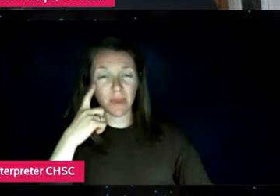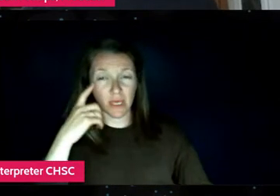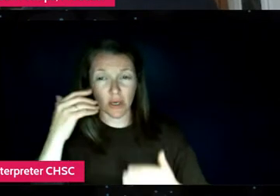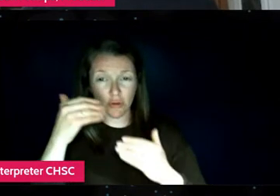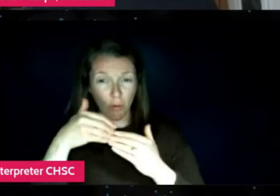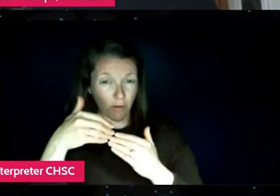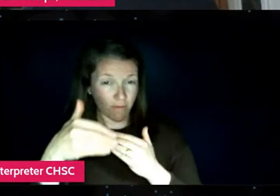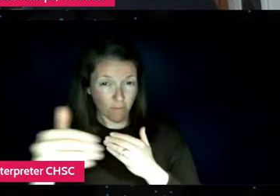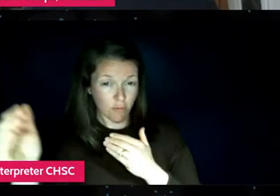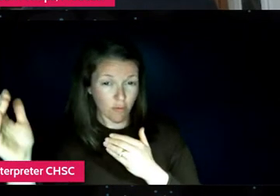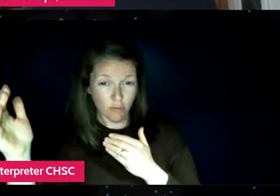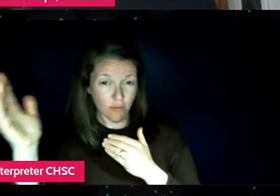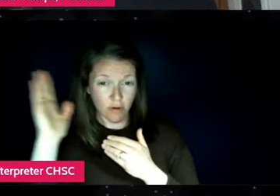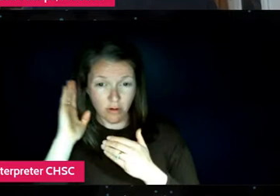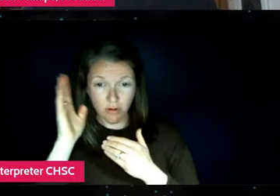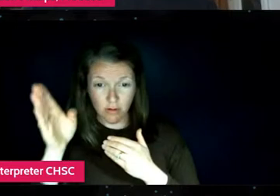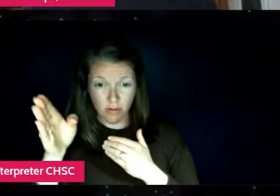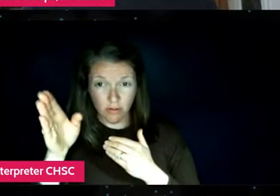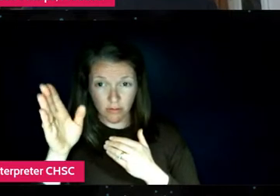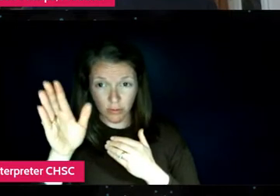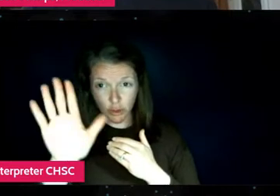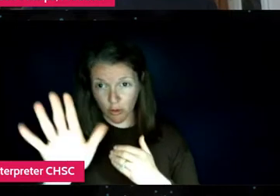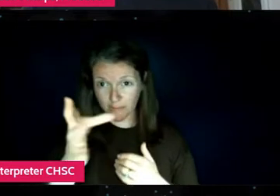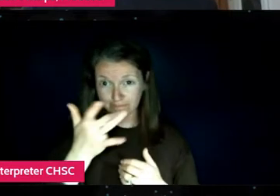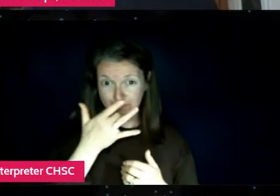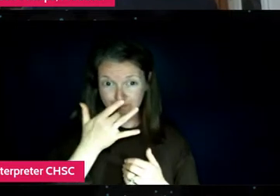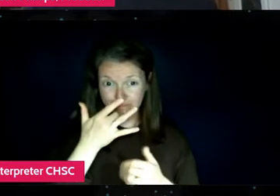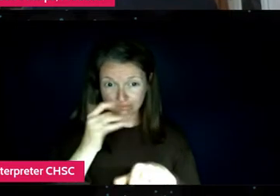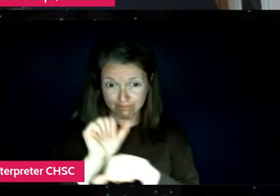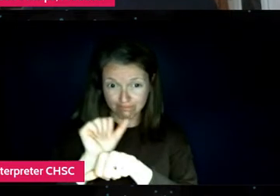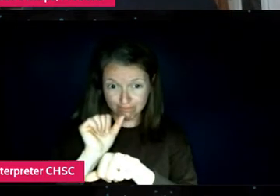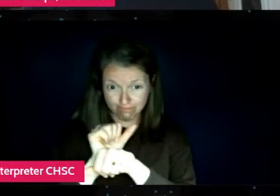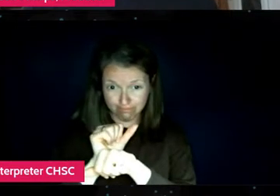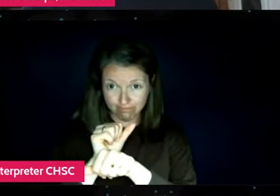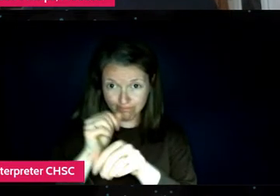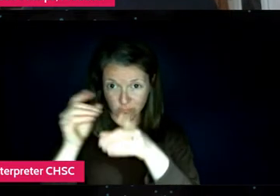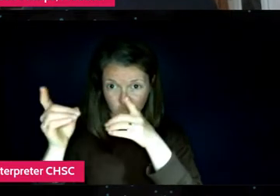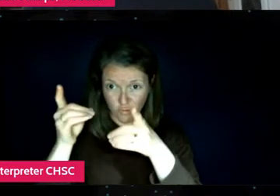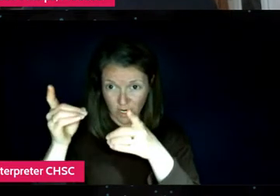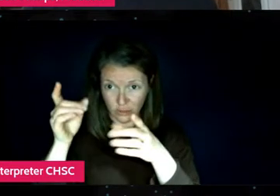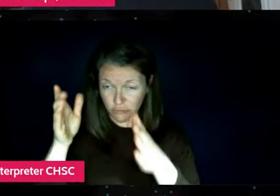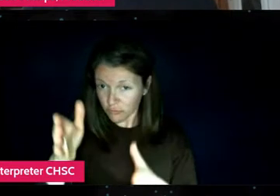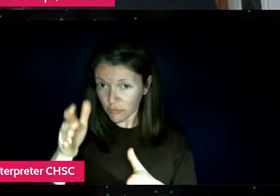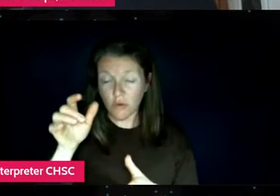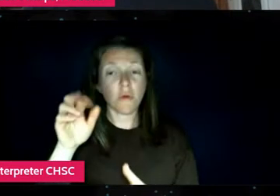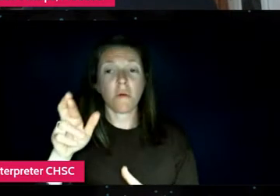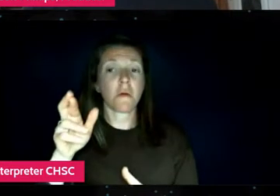directing the track that you want to stay on, or are you leaving yourself open to